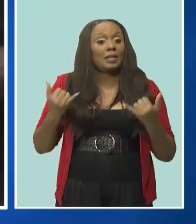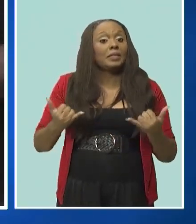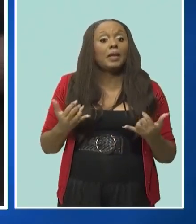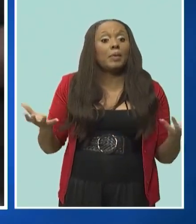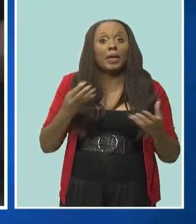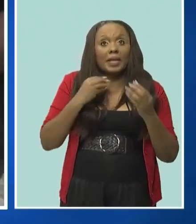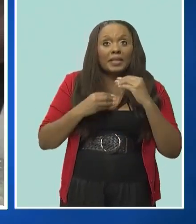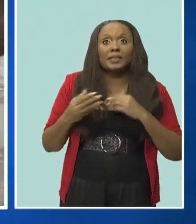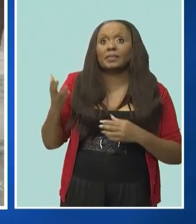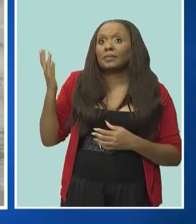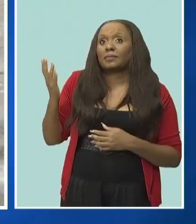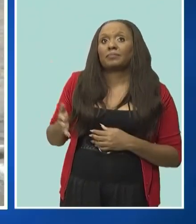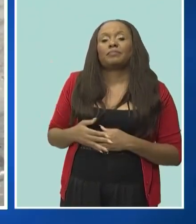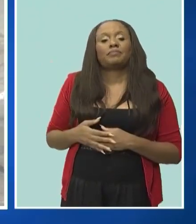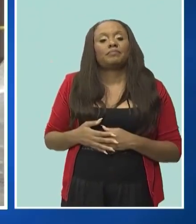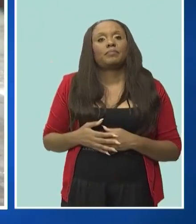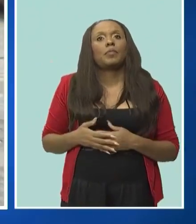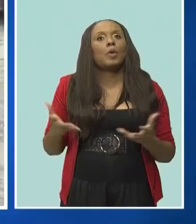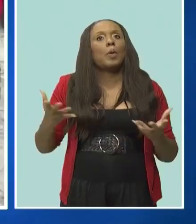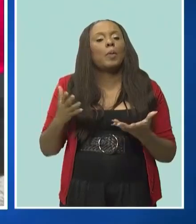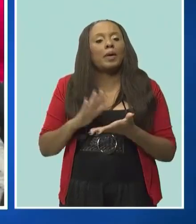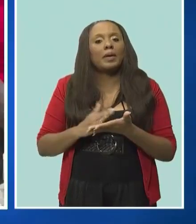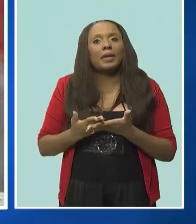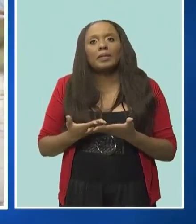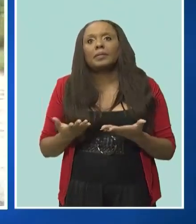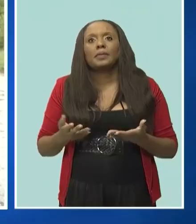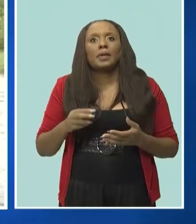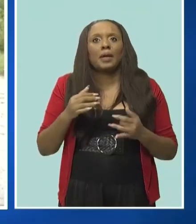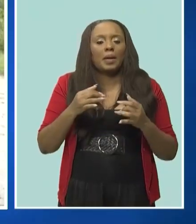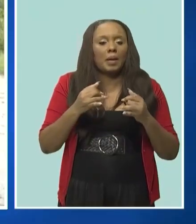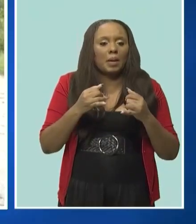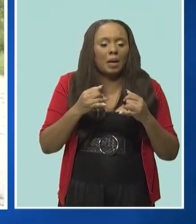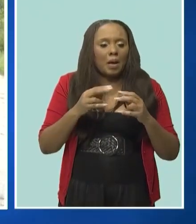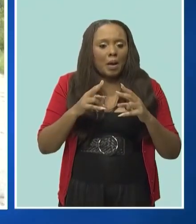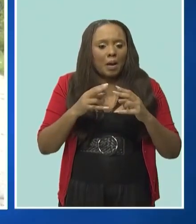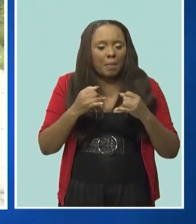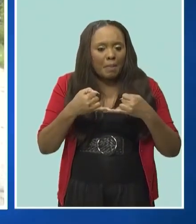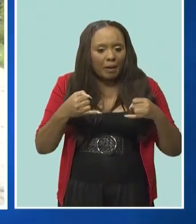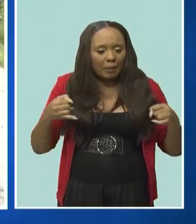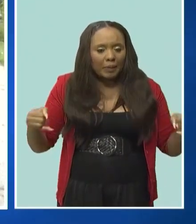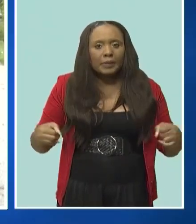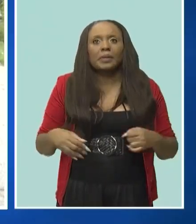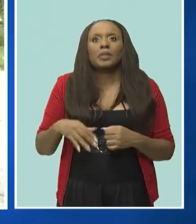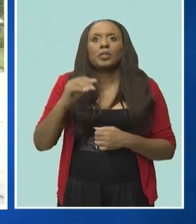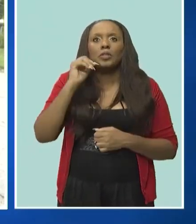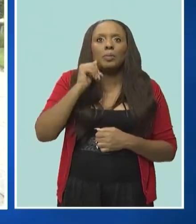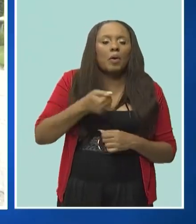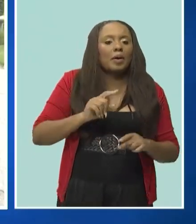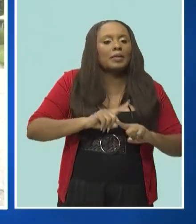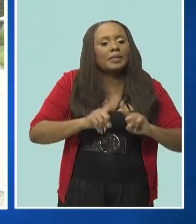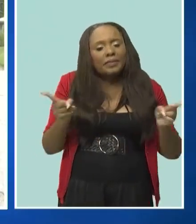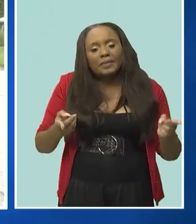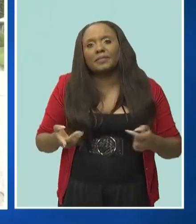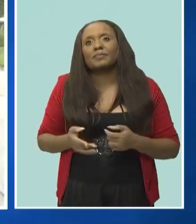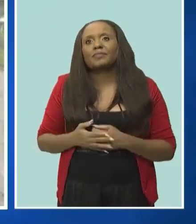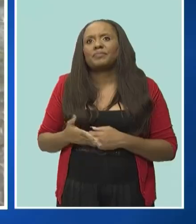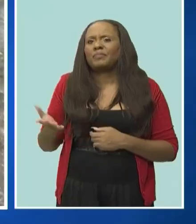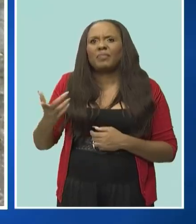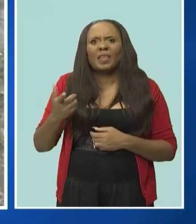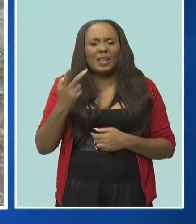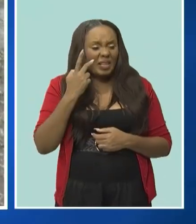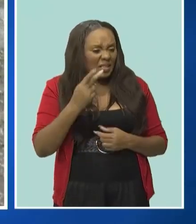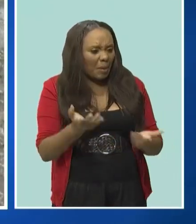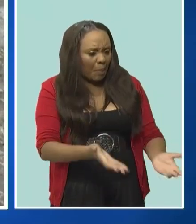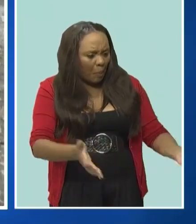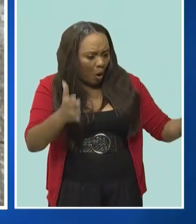is. Tuna and macaroni today, we cooking today. Tomorrow we another menu. Aye. So you got a big pot here, so anybody can